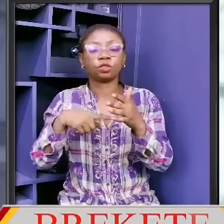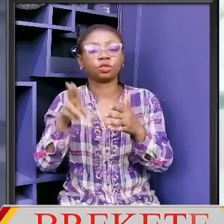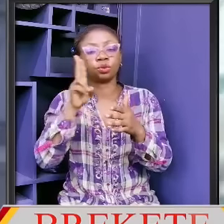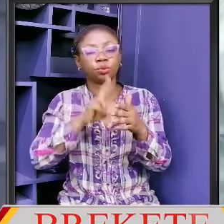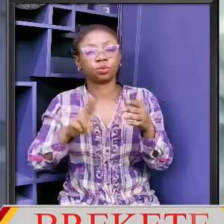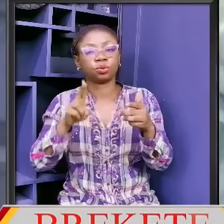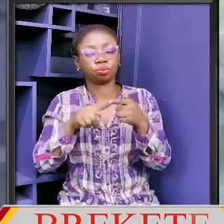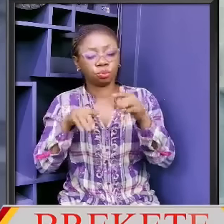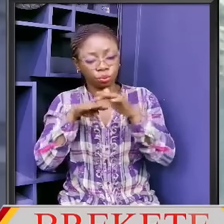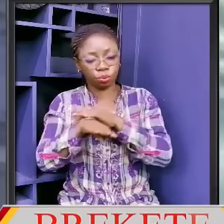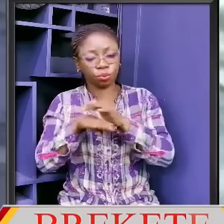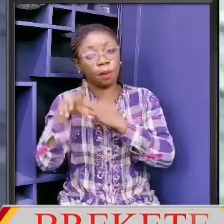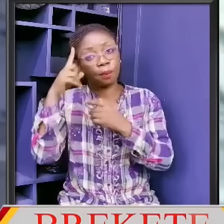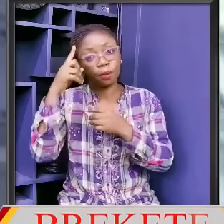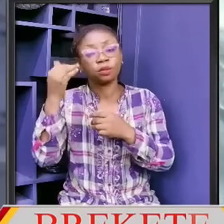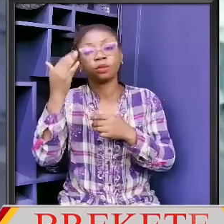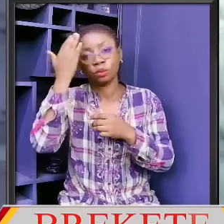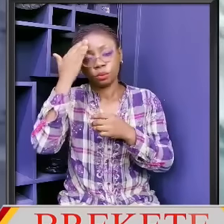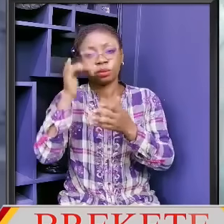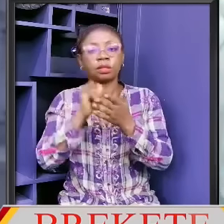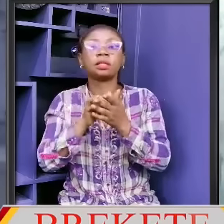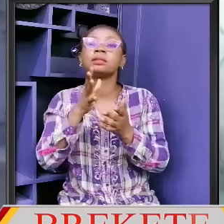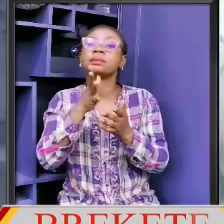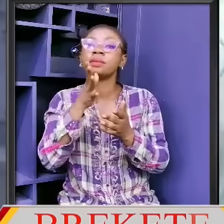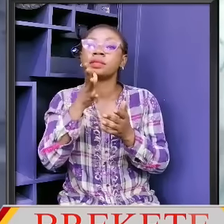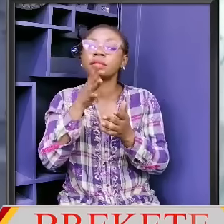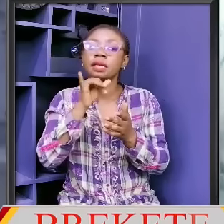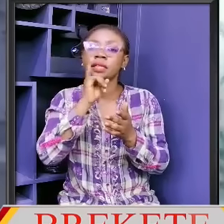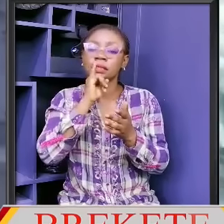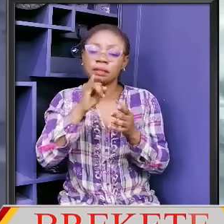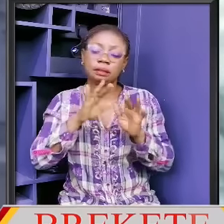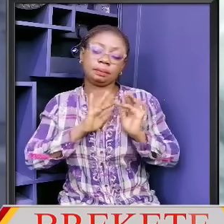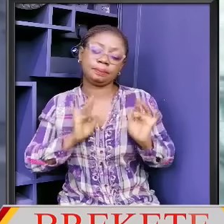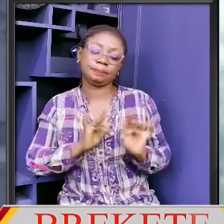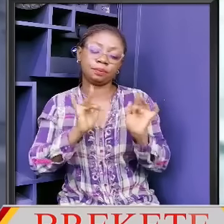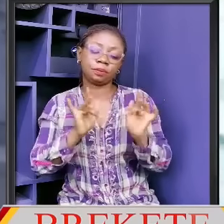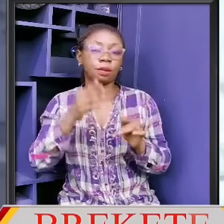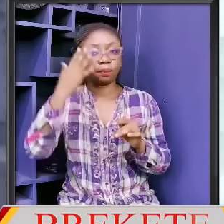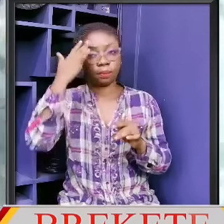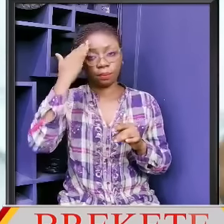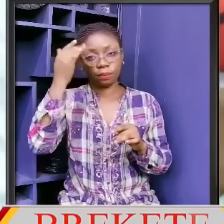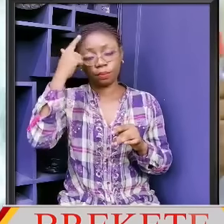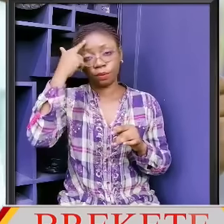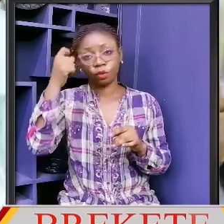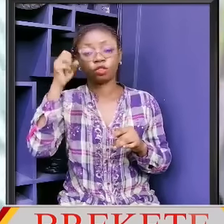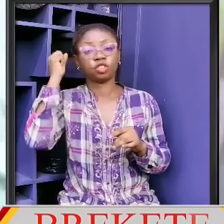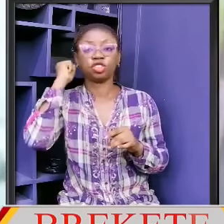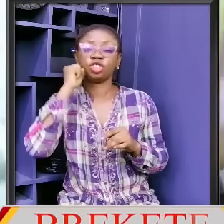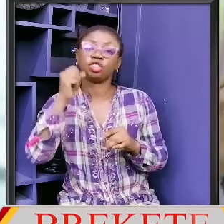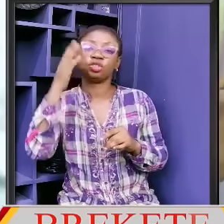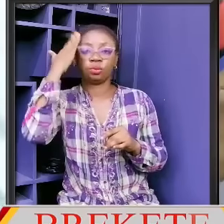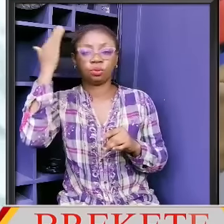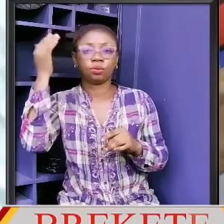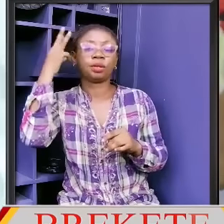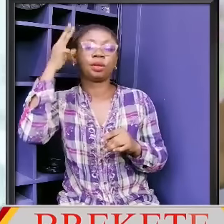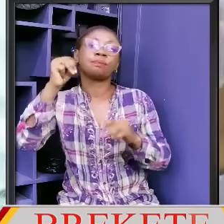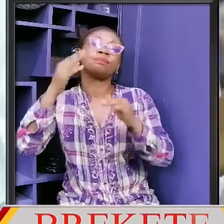kind-hearted person. She go sympathize with him as per person which she know over 30 years ago. So